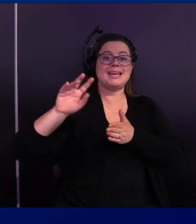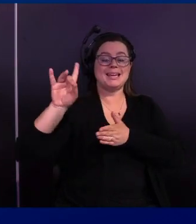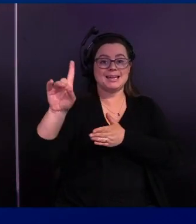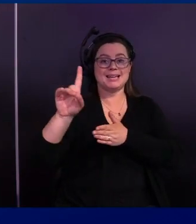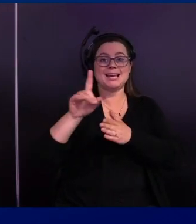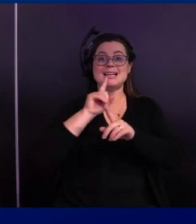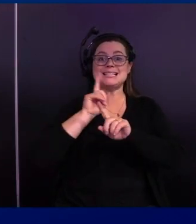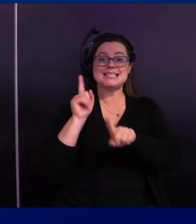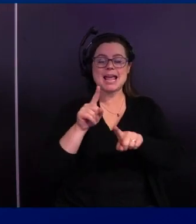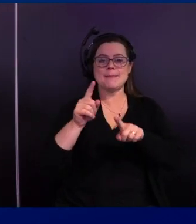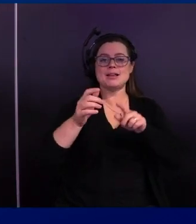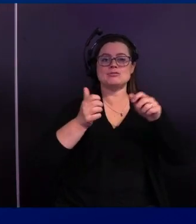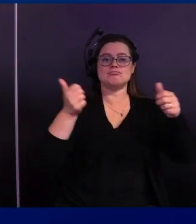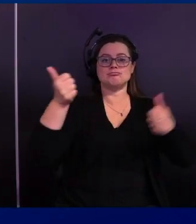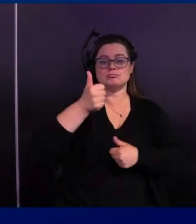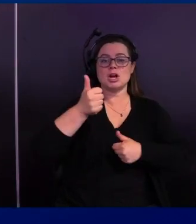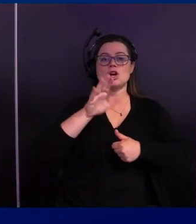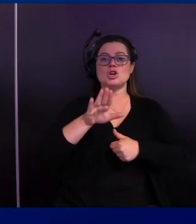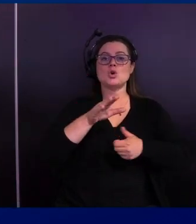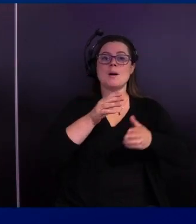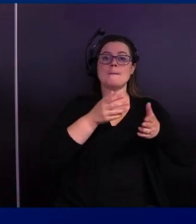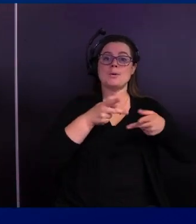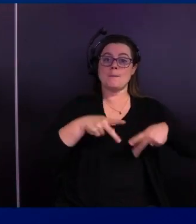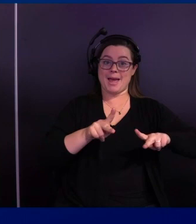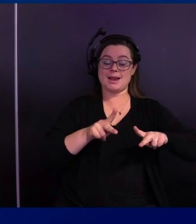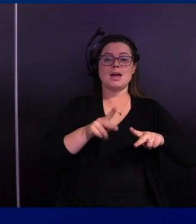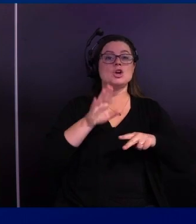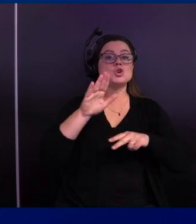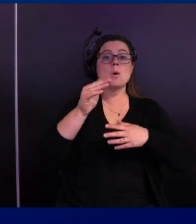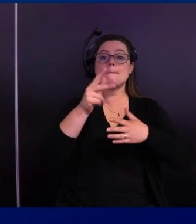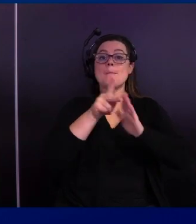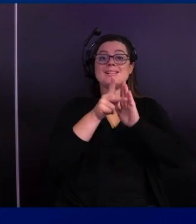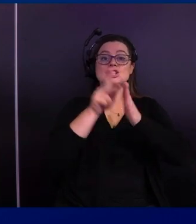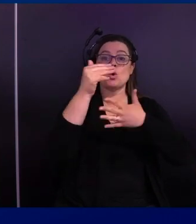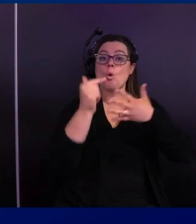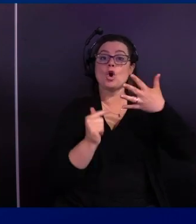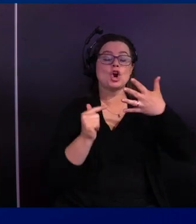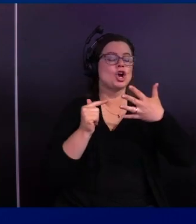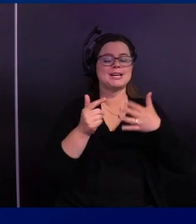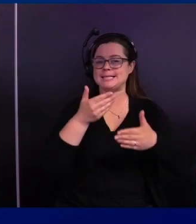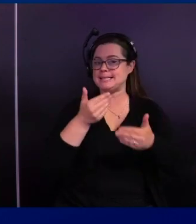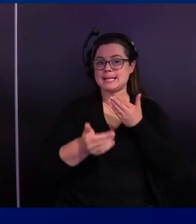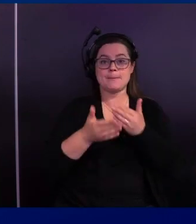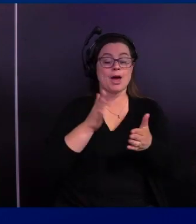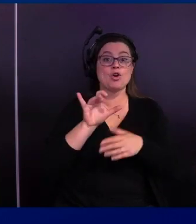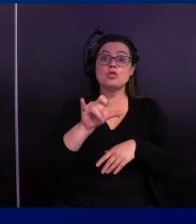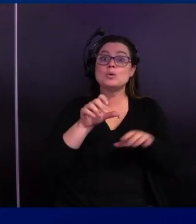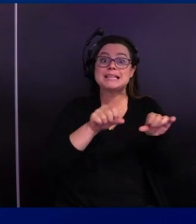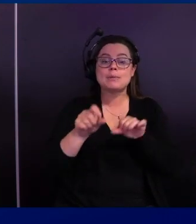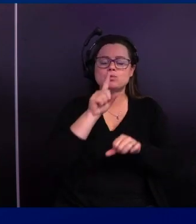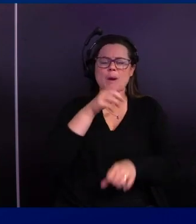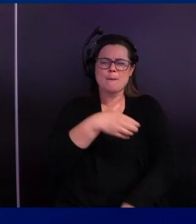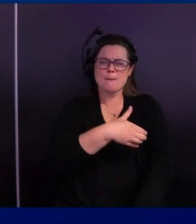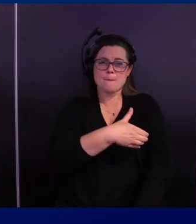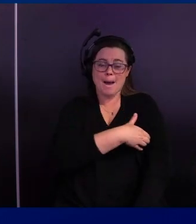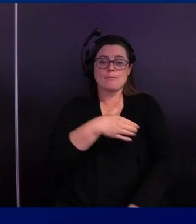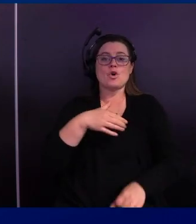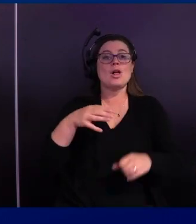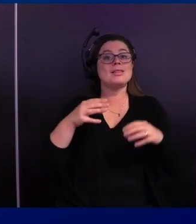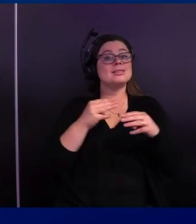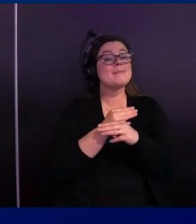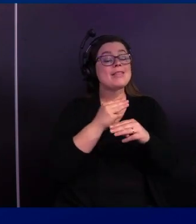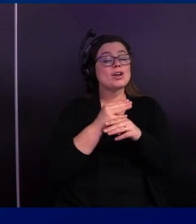secure by default. Order of your policies don't matter. And these are powerful capabilities, and the mathematical